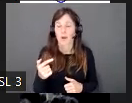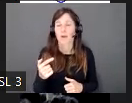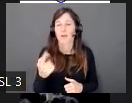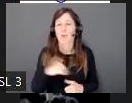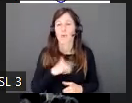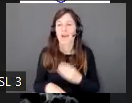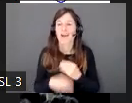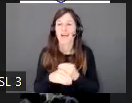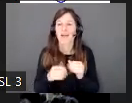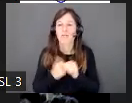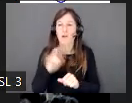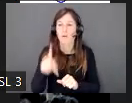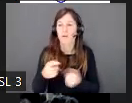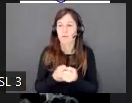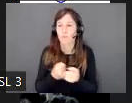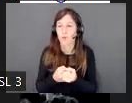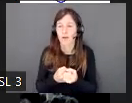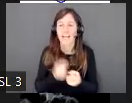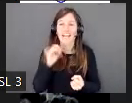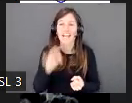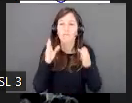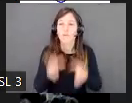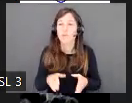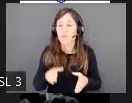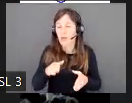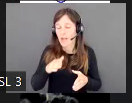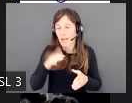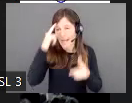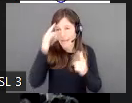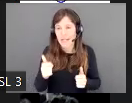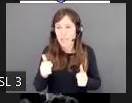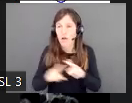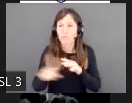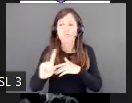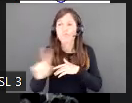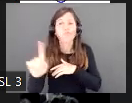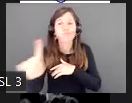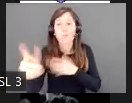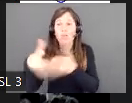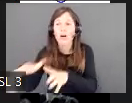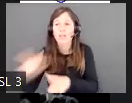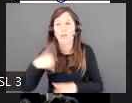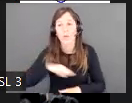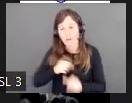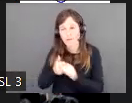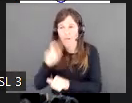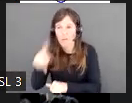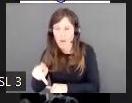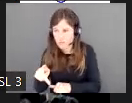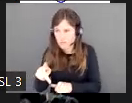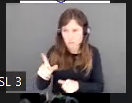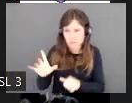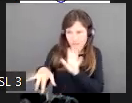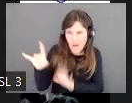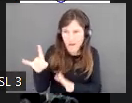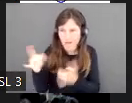reactive prevention of missing persons with dementia. We follow up with services and supports after a crisis incident